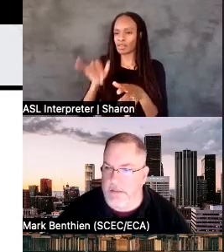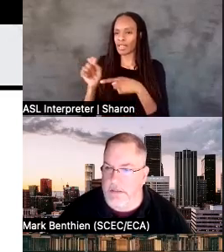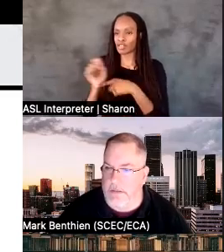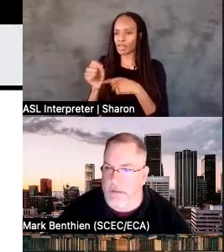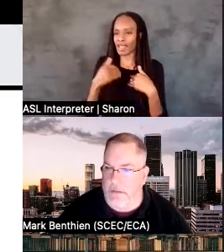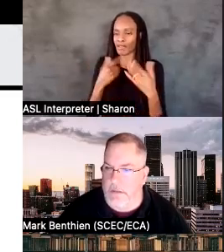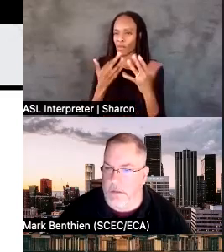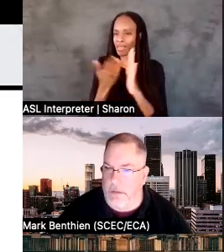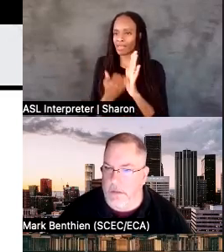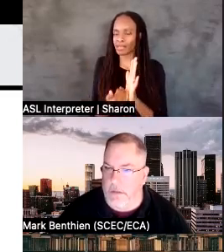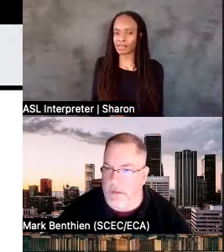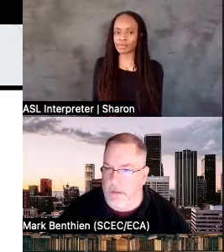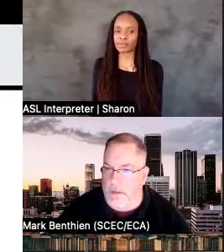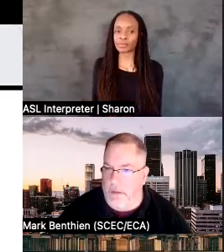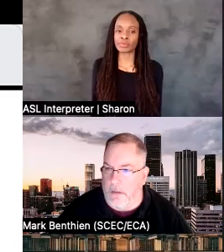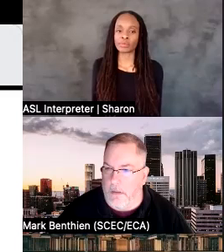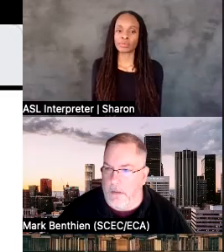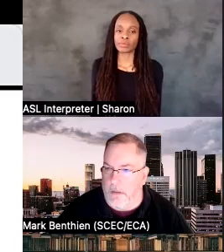list.